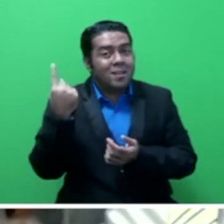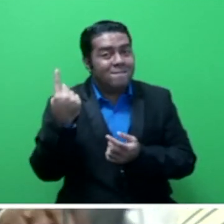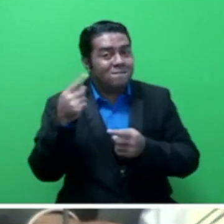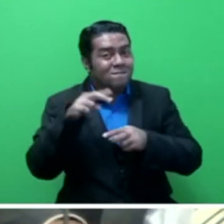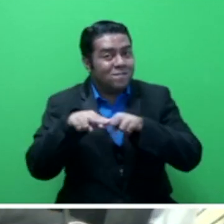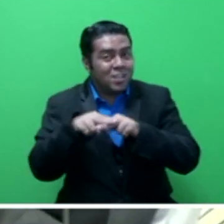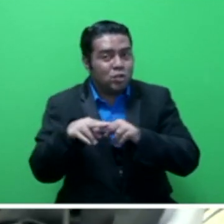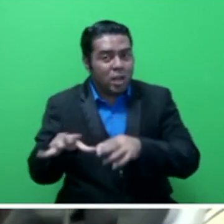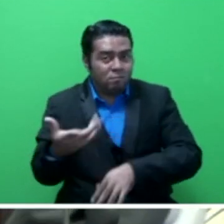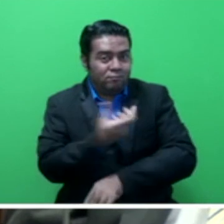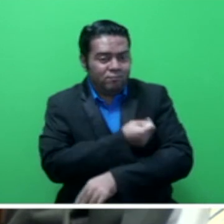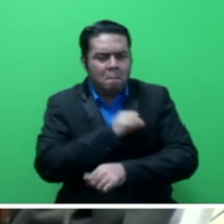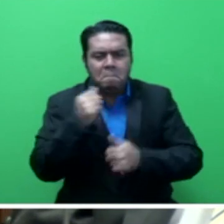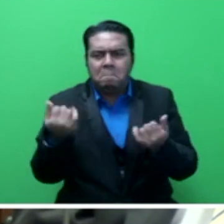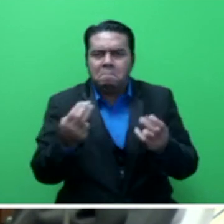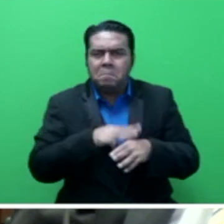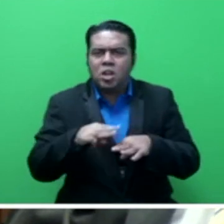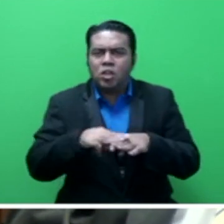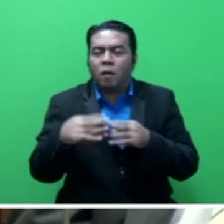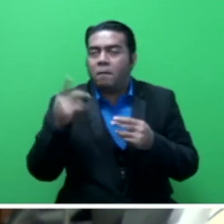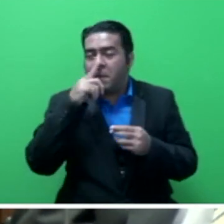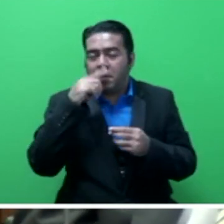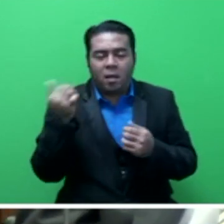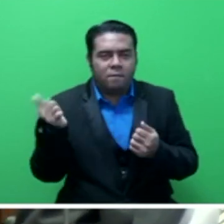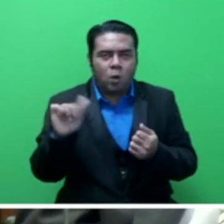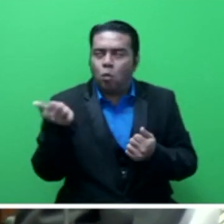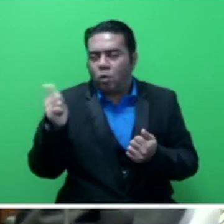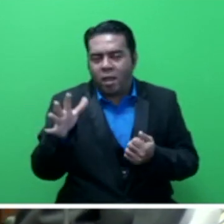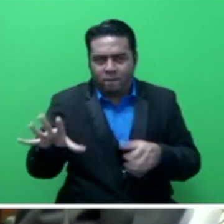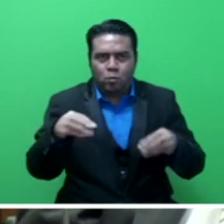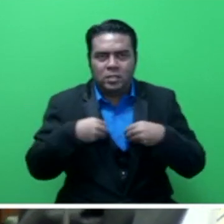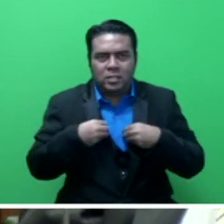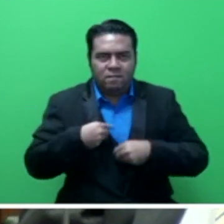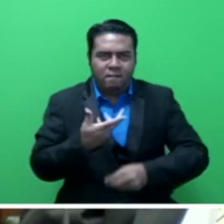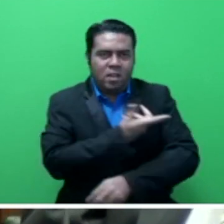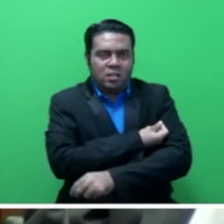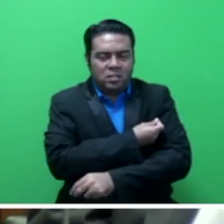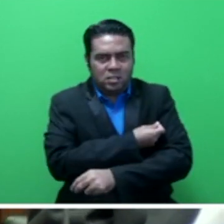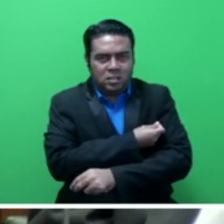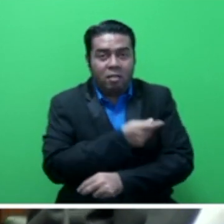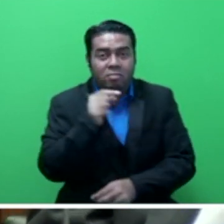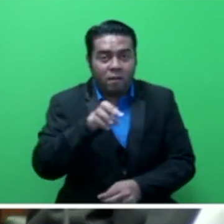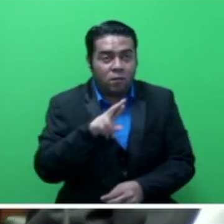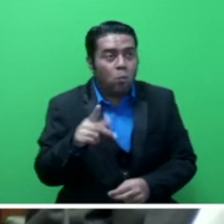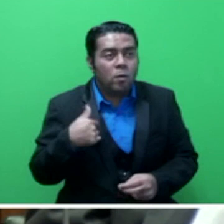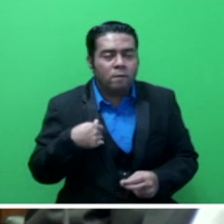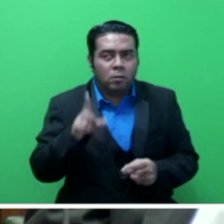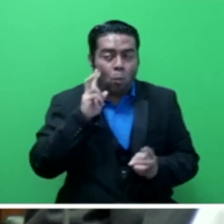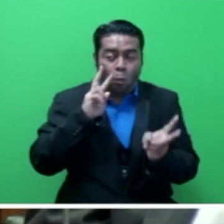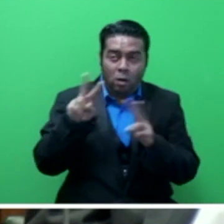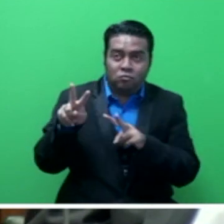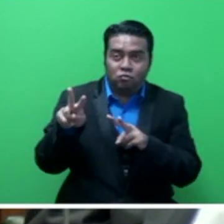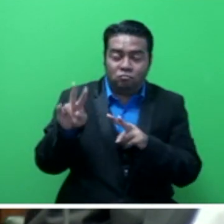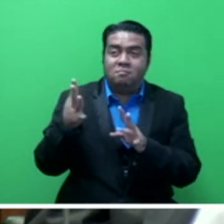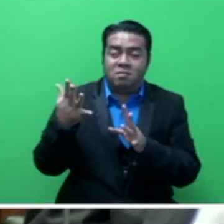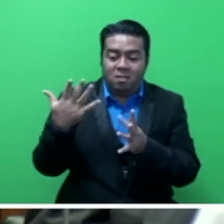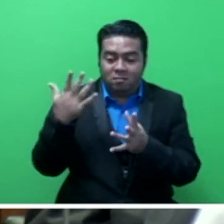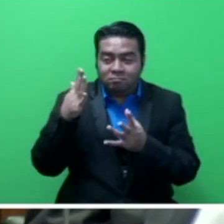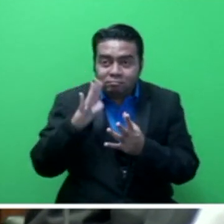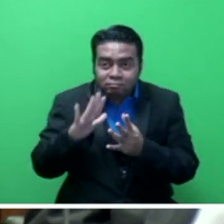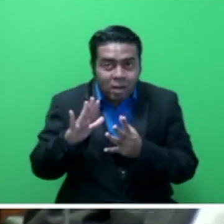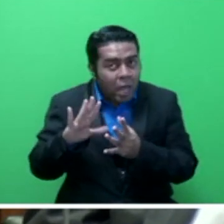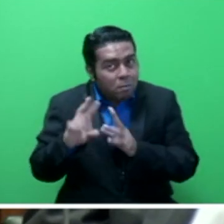vaccinated, millions of people in other countries around the world will already have received their vaccine. Therefore, we've had the time to watch the effects of vaccines in